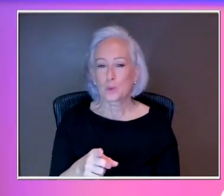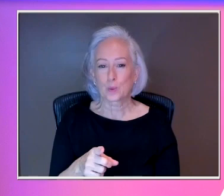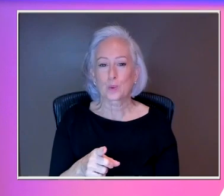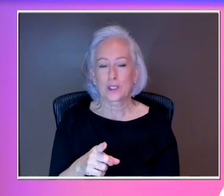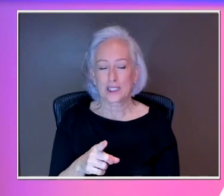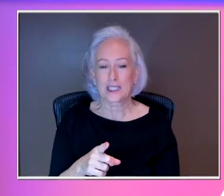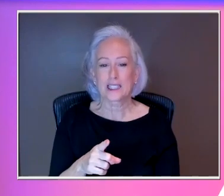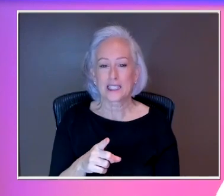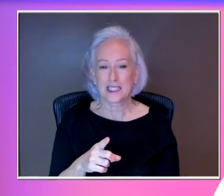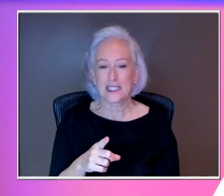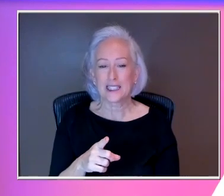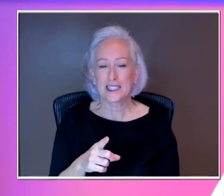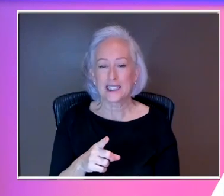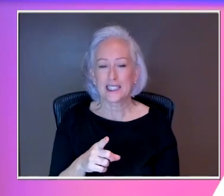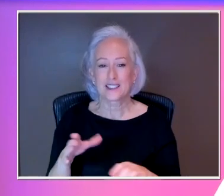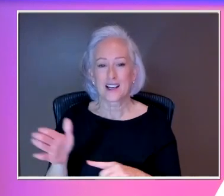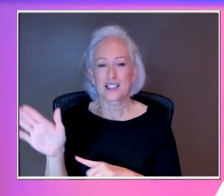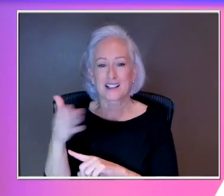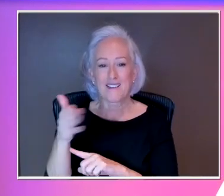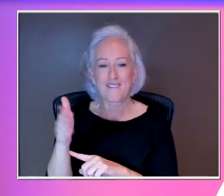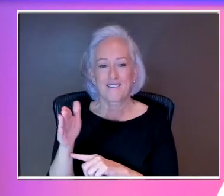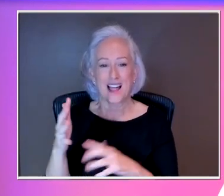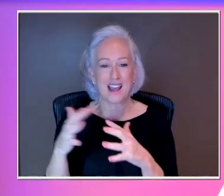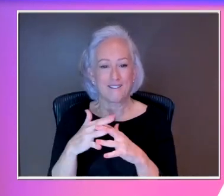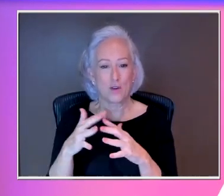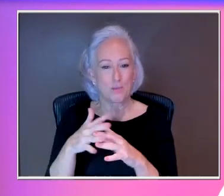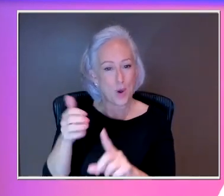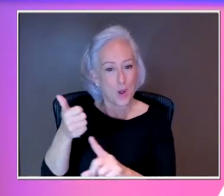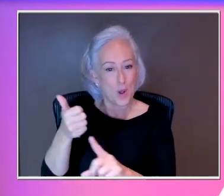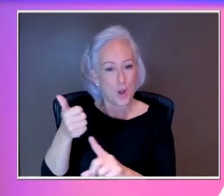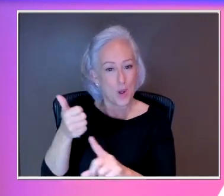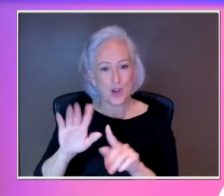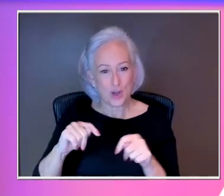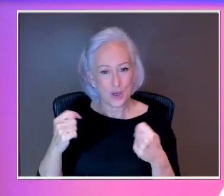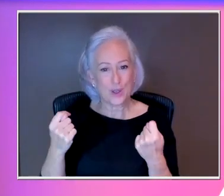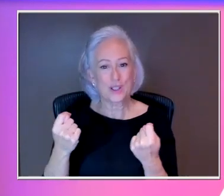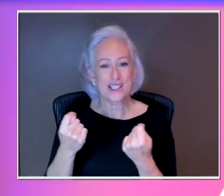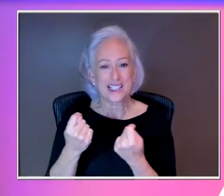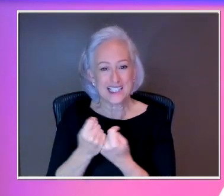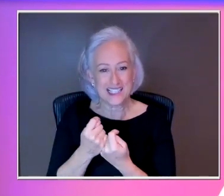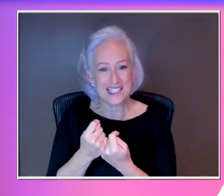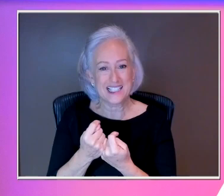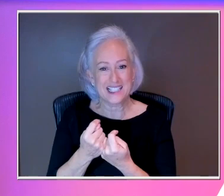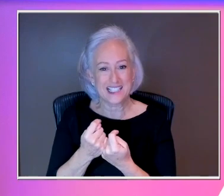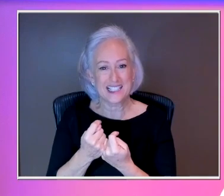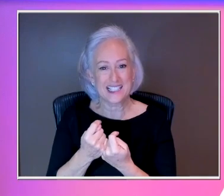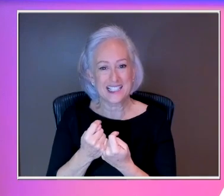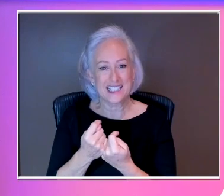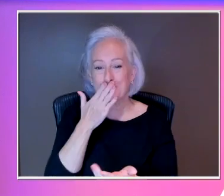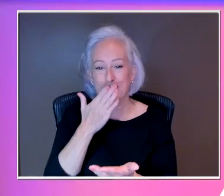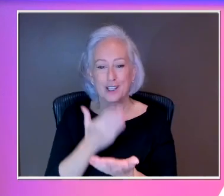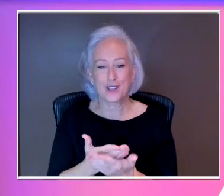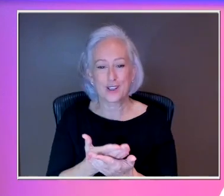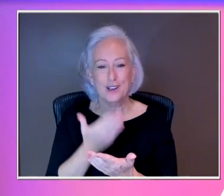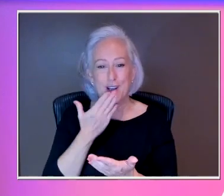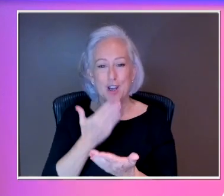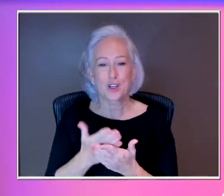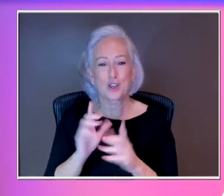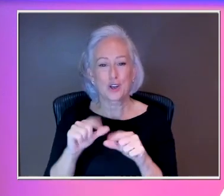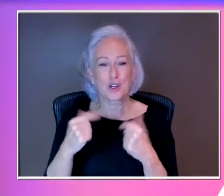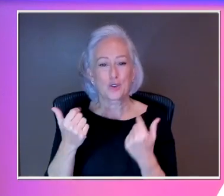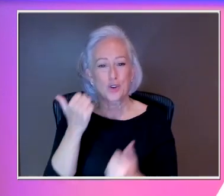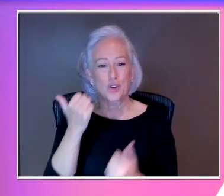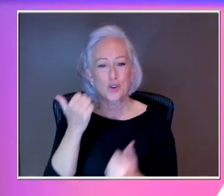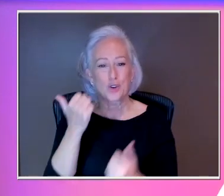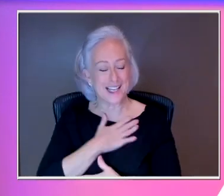flag football, and nice. Their team is really, it's been really good. They have a good group of girls, and she enjoys it so much,